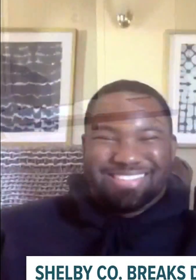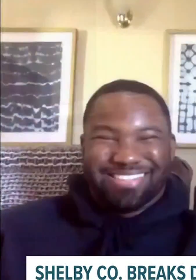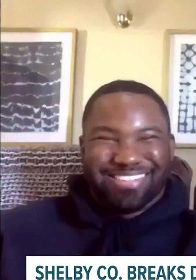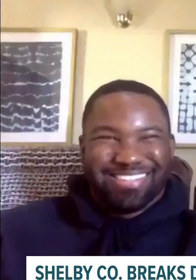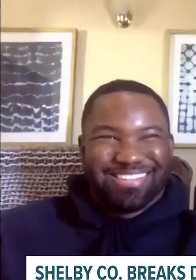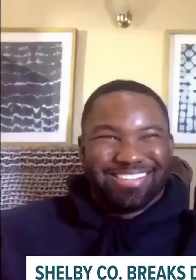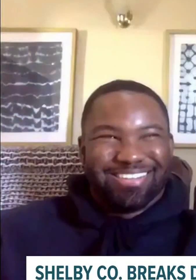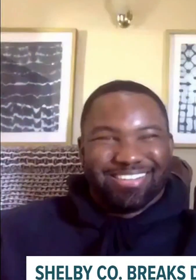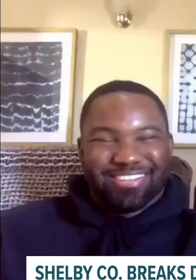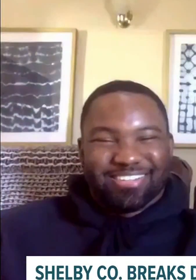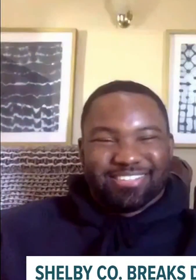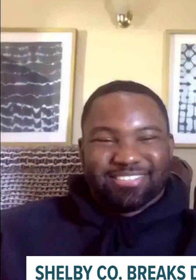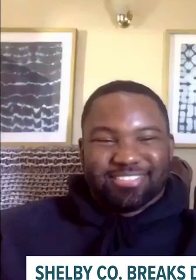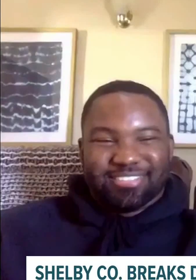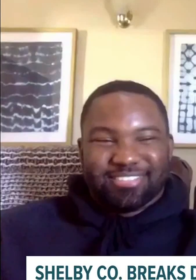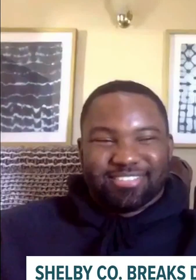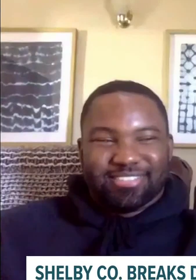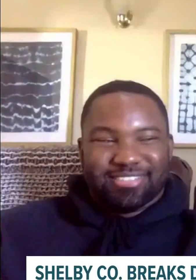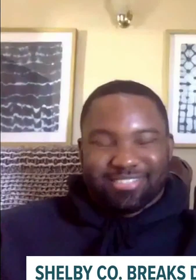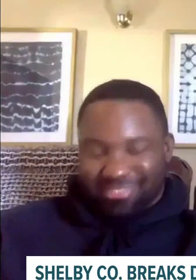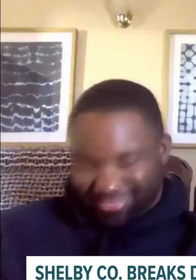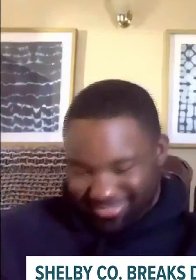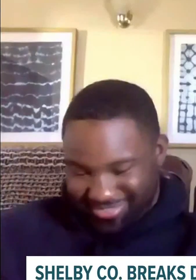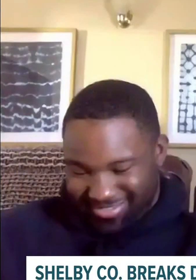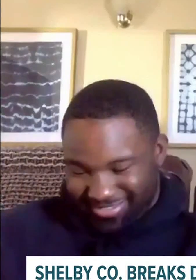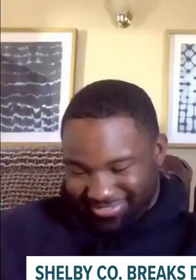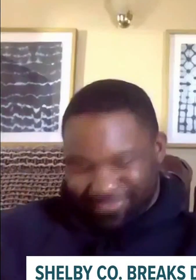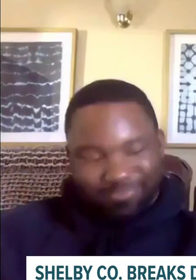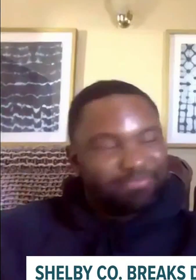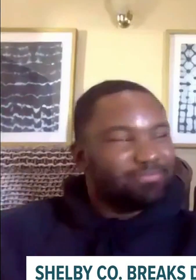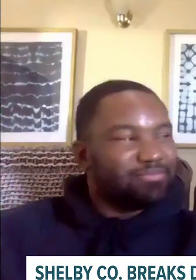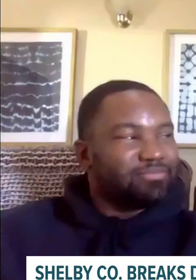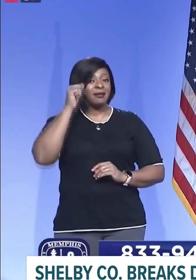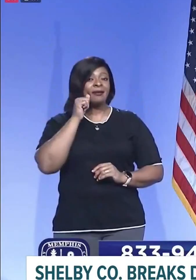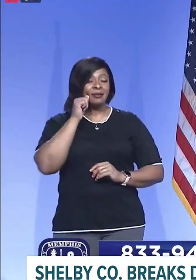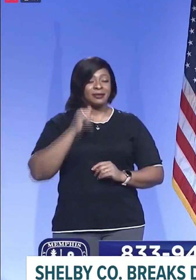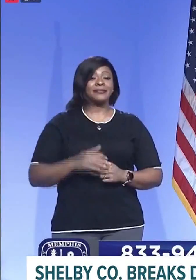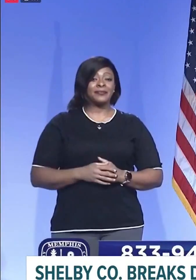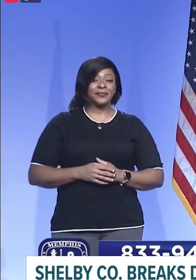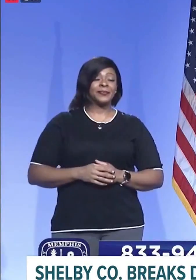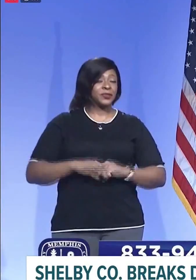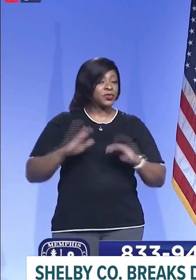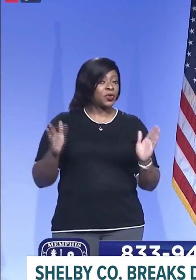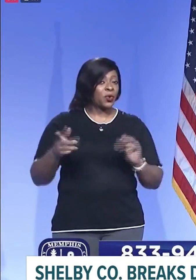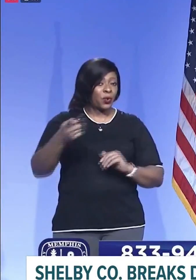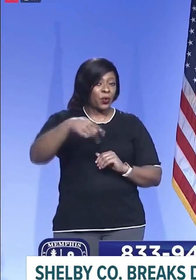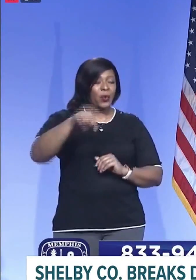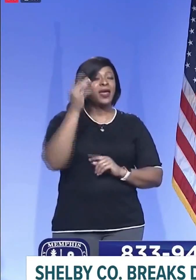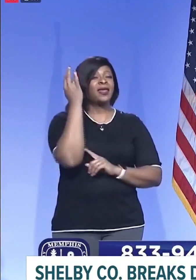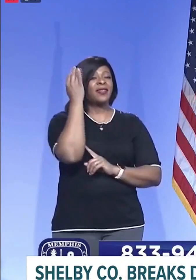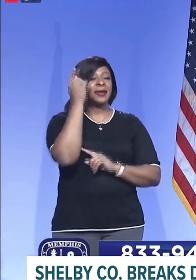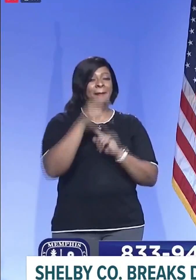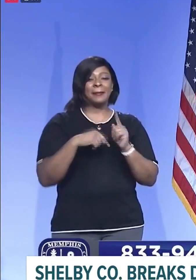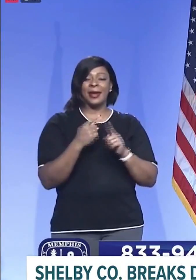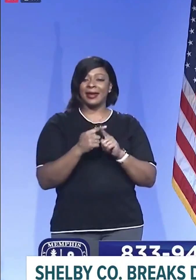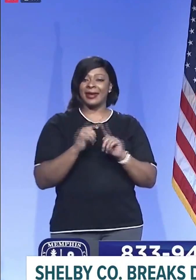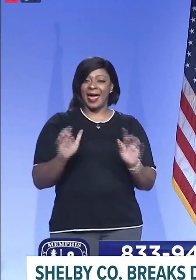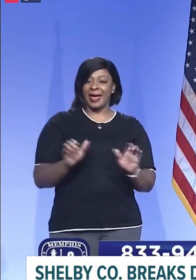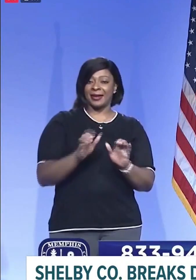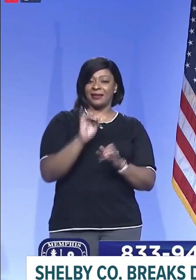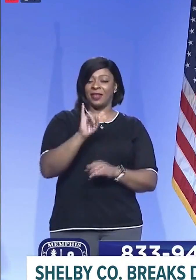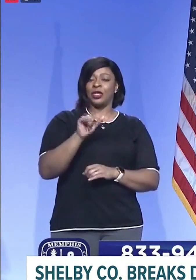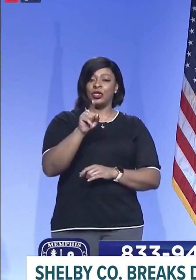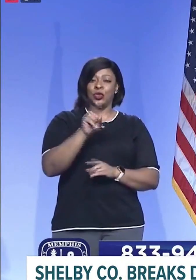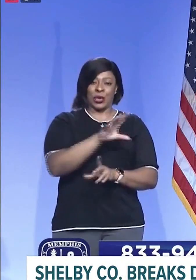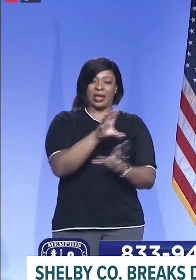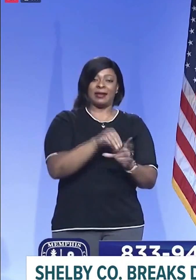this couple suggested scaling back or canceling planned holiday events. I really encourage you to think about the activities that